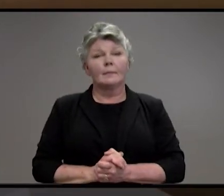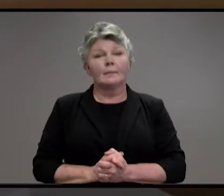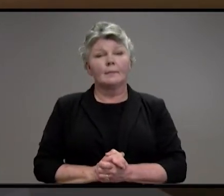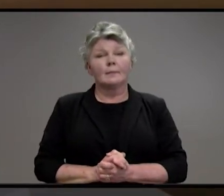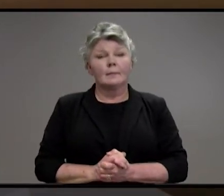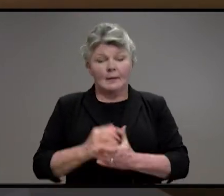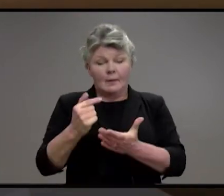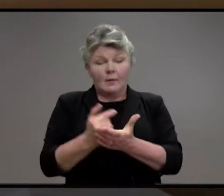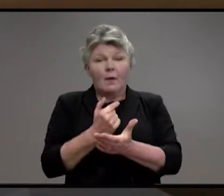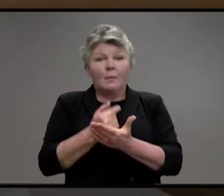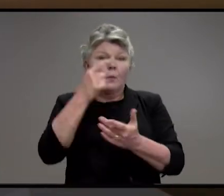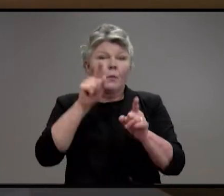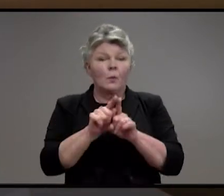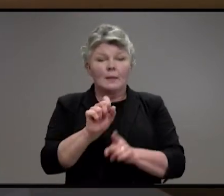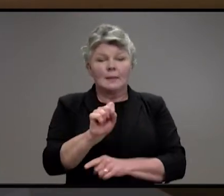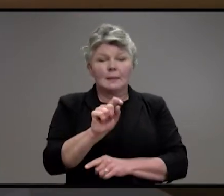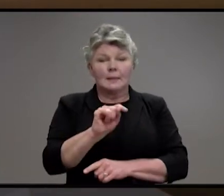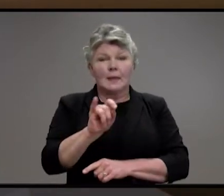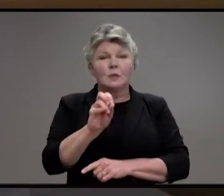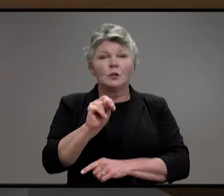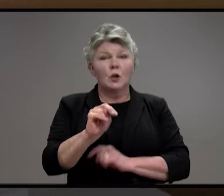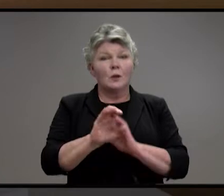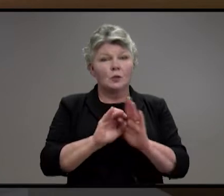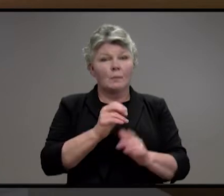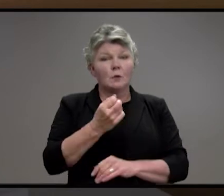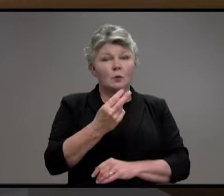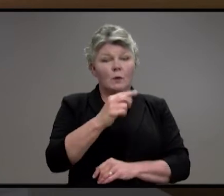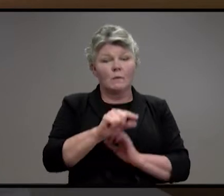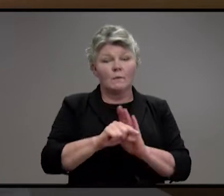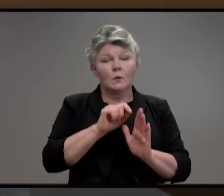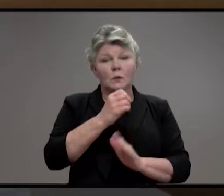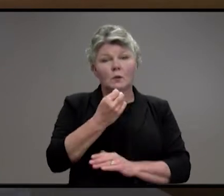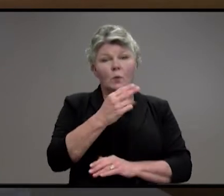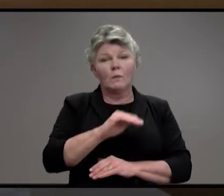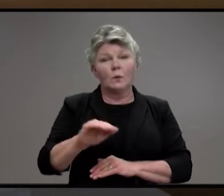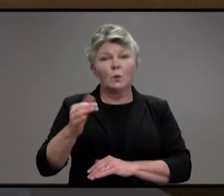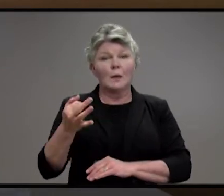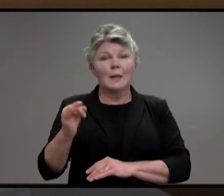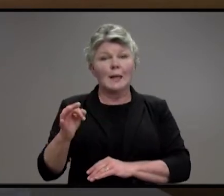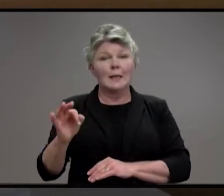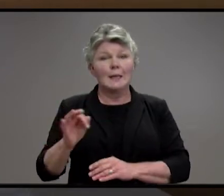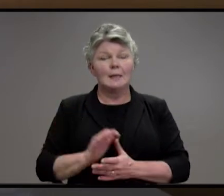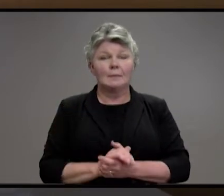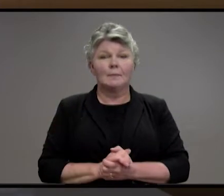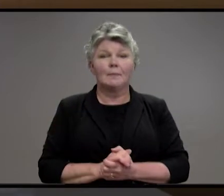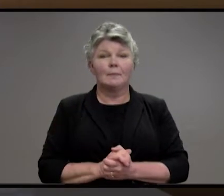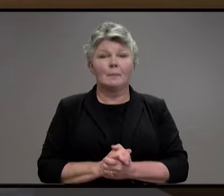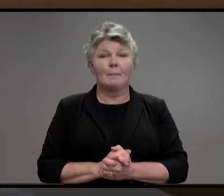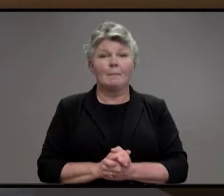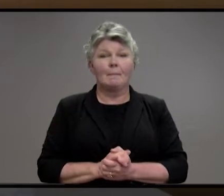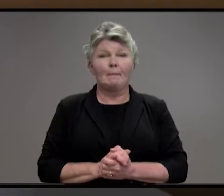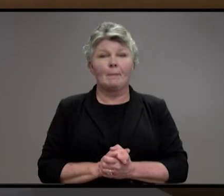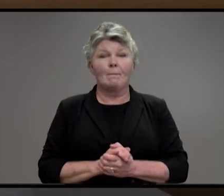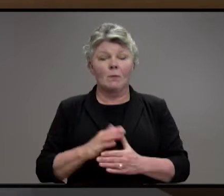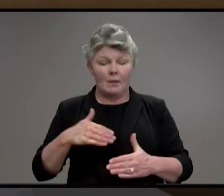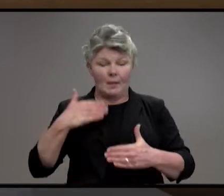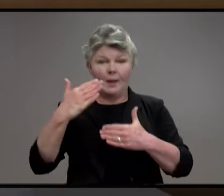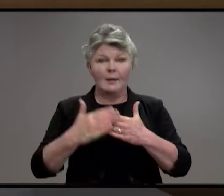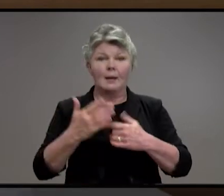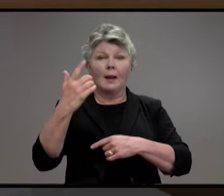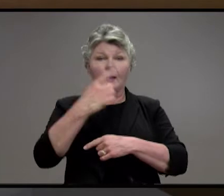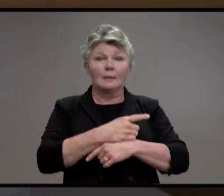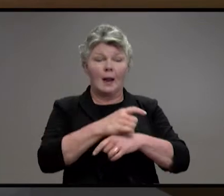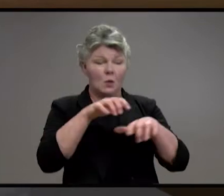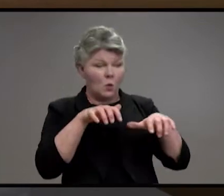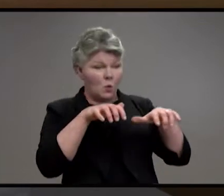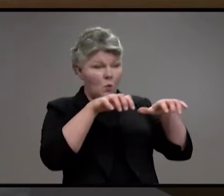The Holy Gospel is according to St. John, chapter 12, verses 12 through 19. The next day, the large crowd